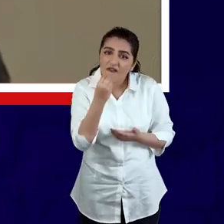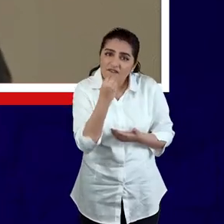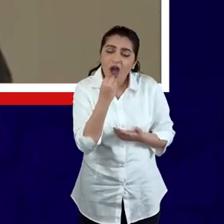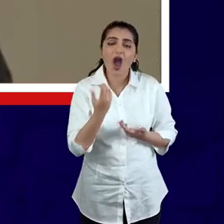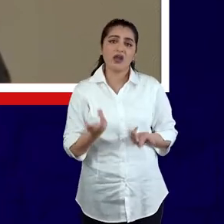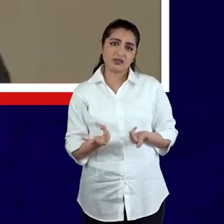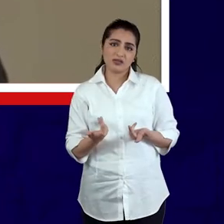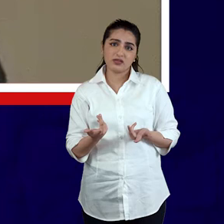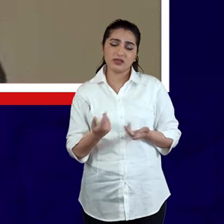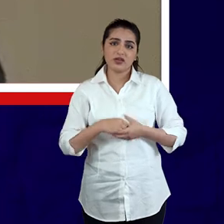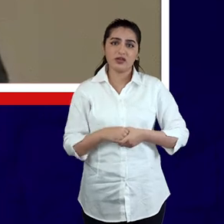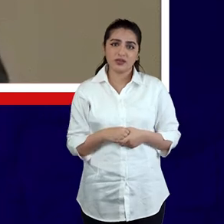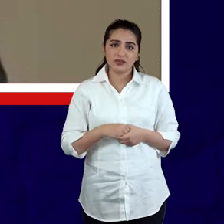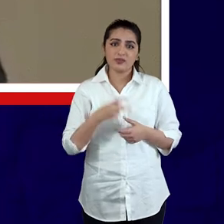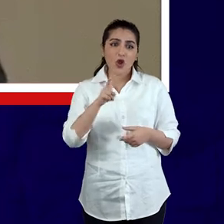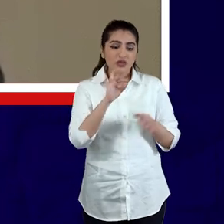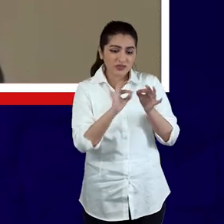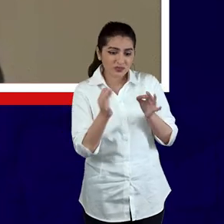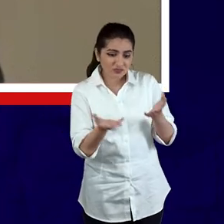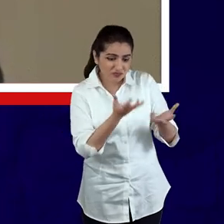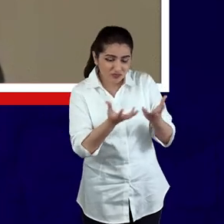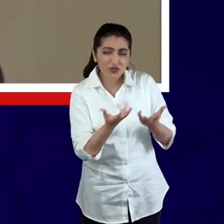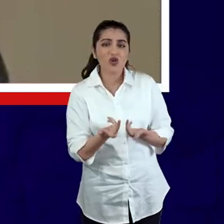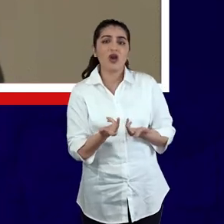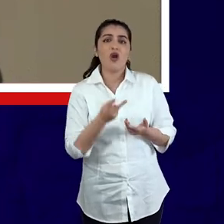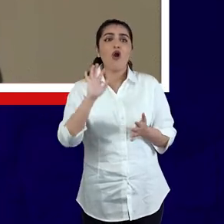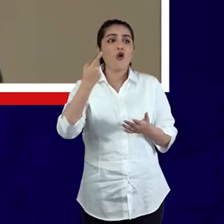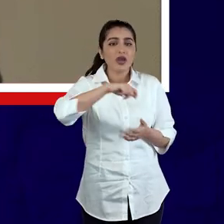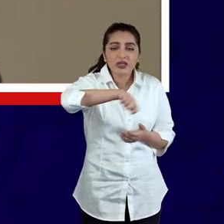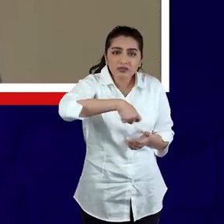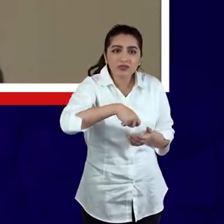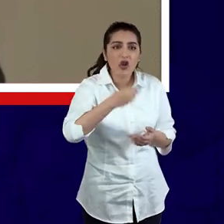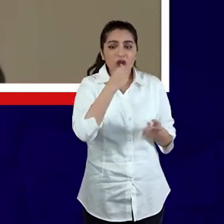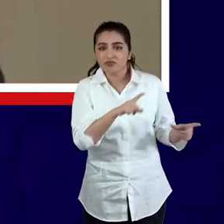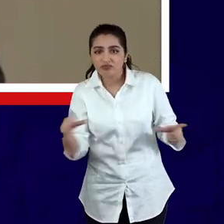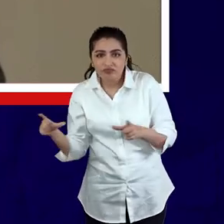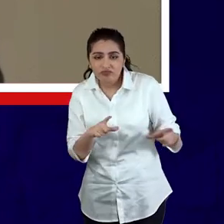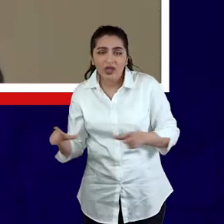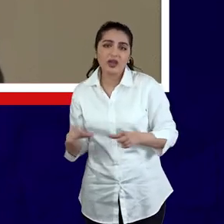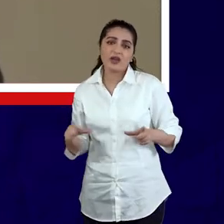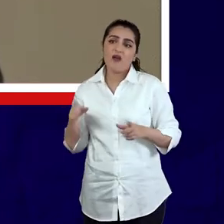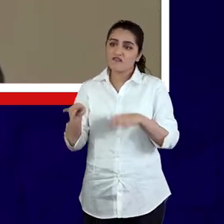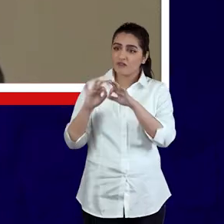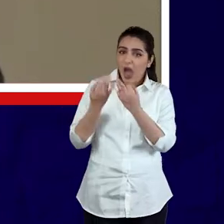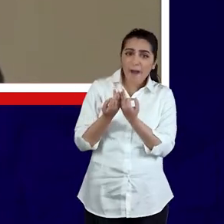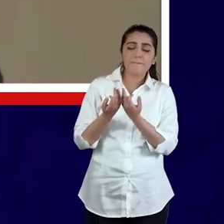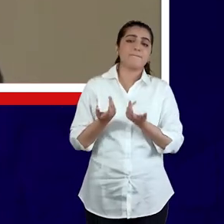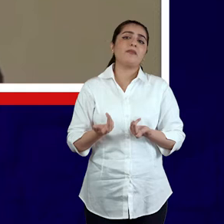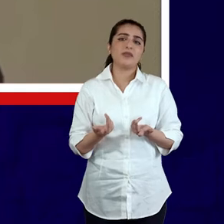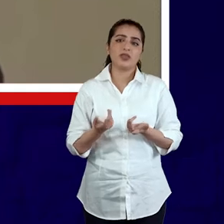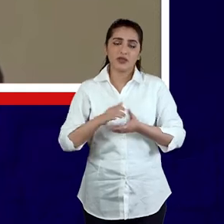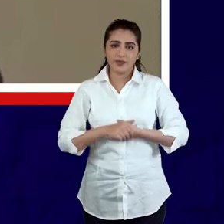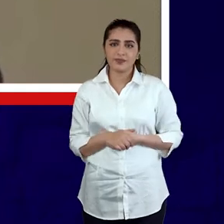I mean, my Pakistan chula or something on which you can cook and serve clean food to your